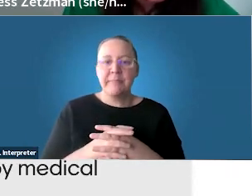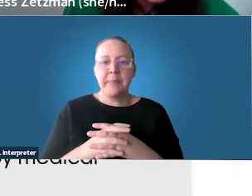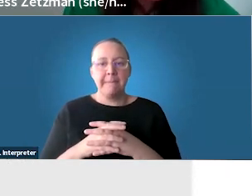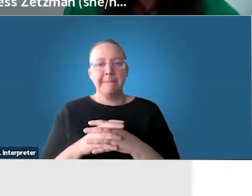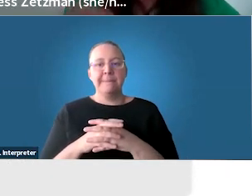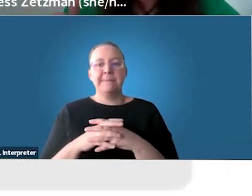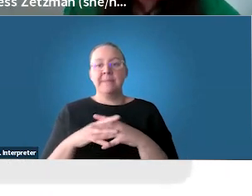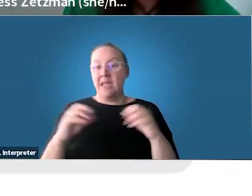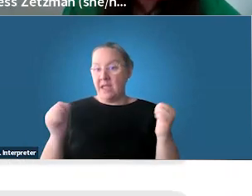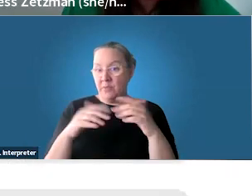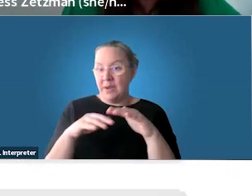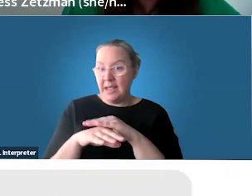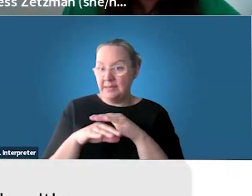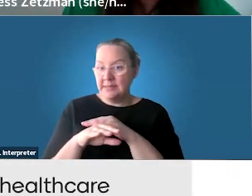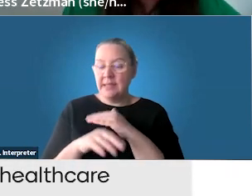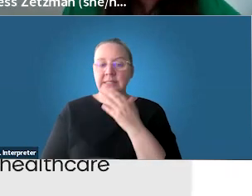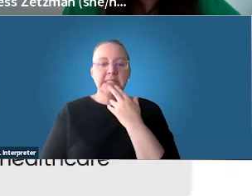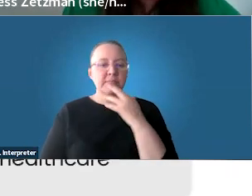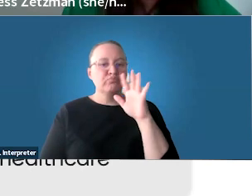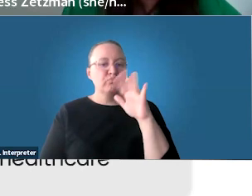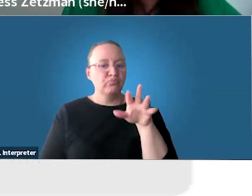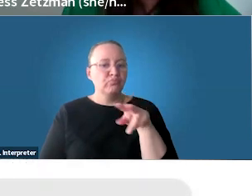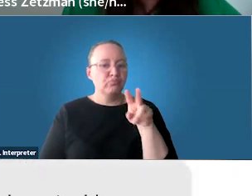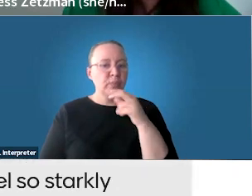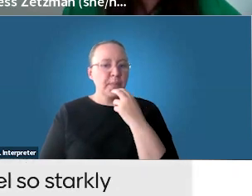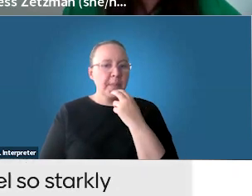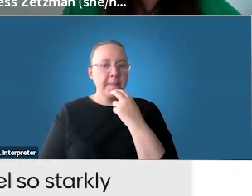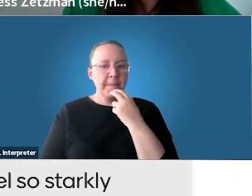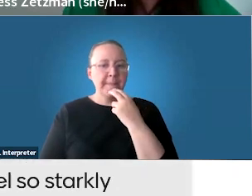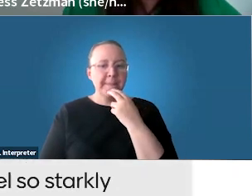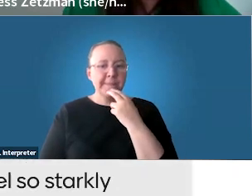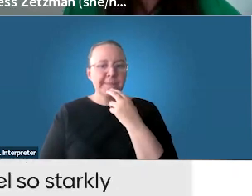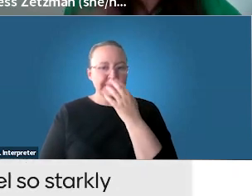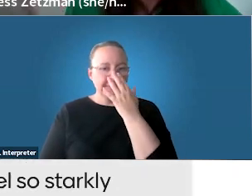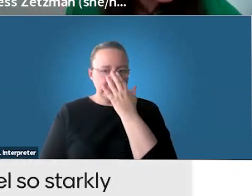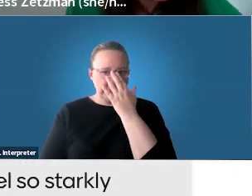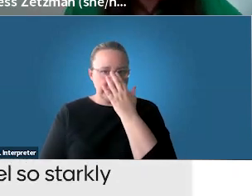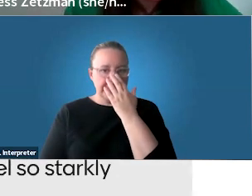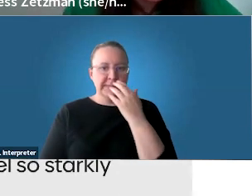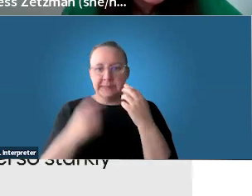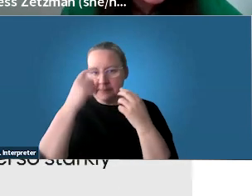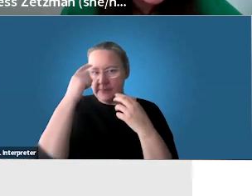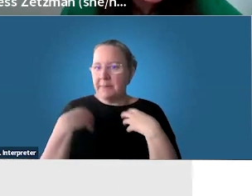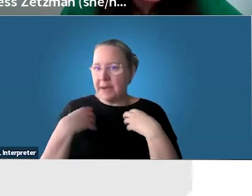has access, so we're seeing access here. Free and accessible check-ins, mental health being brought